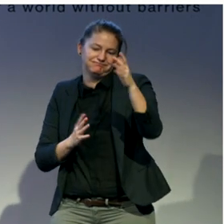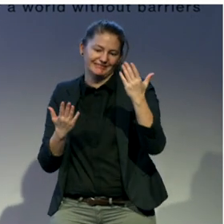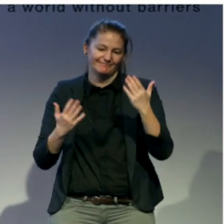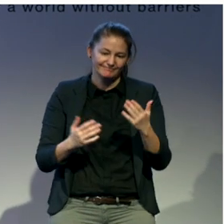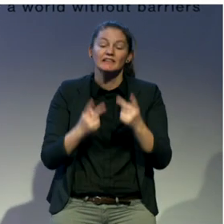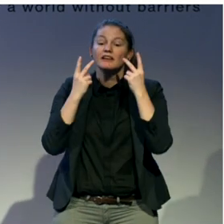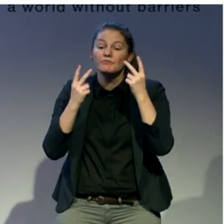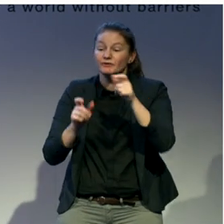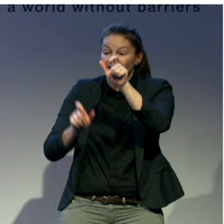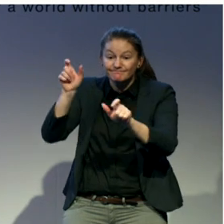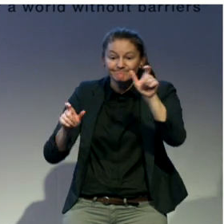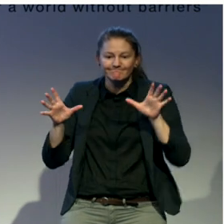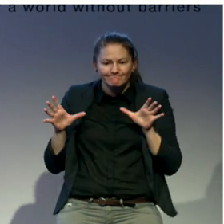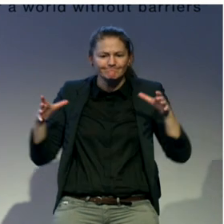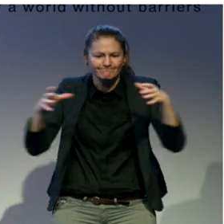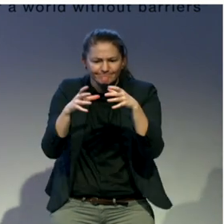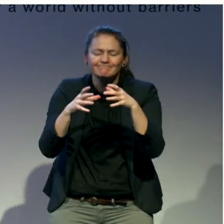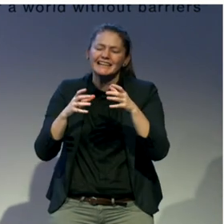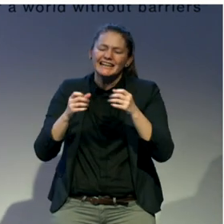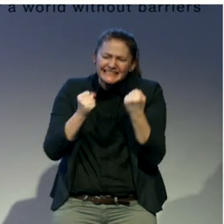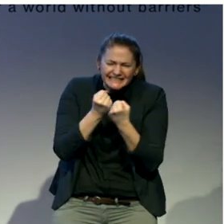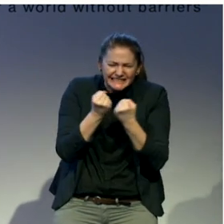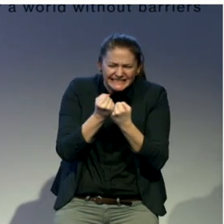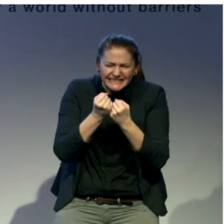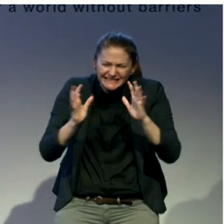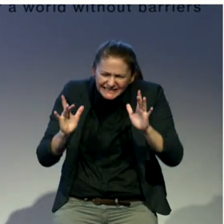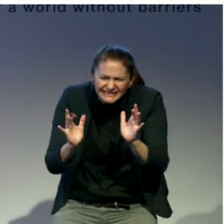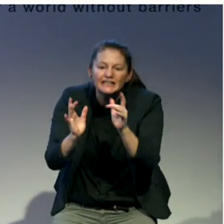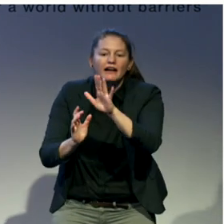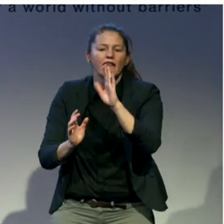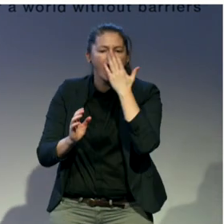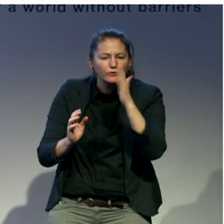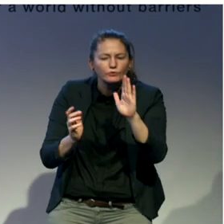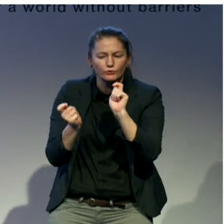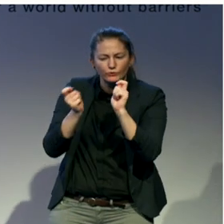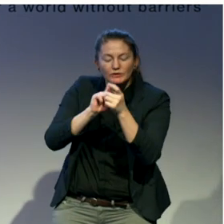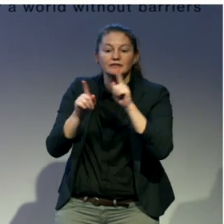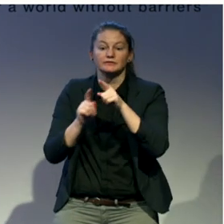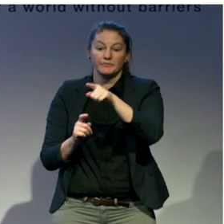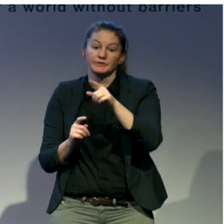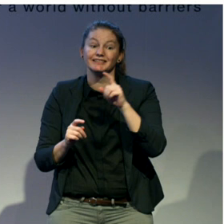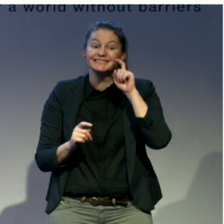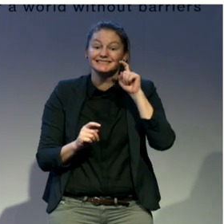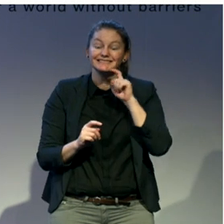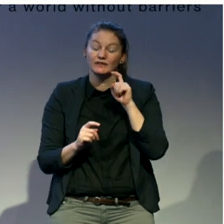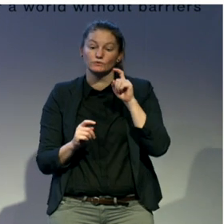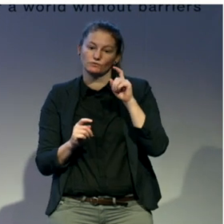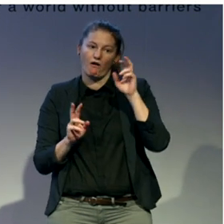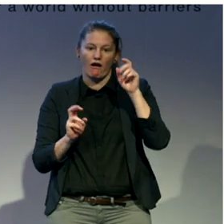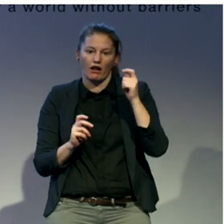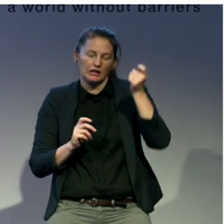and the participants are walking together, a change of attitudes, values, beliefs in regarding to the